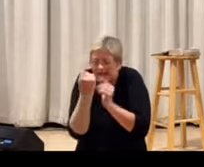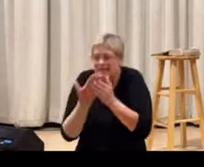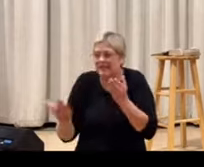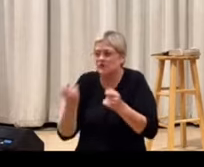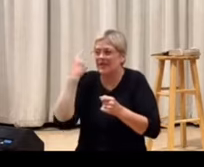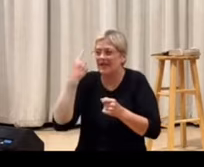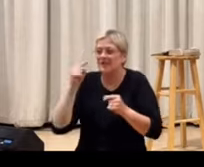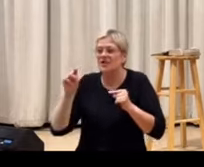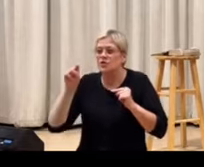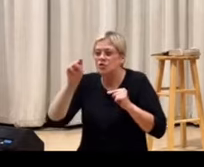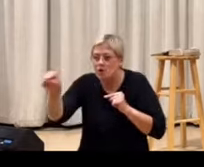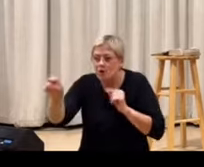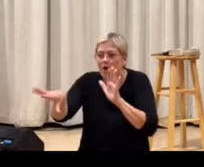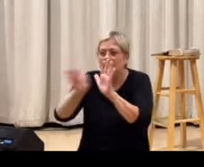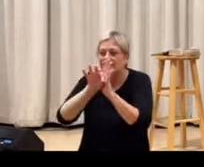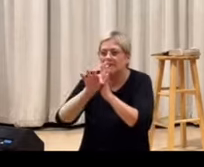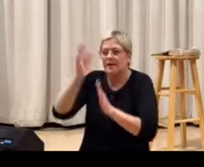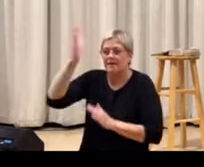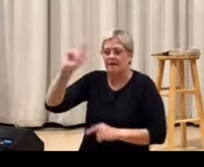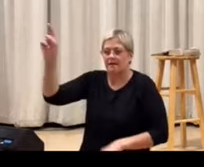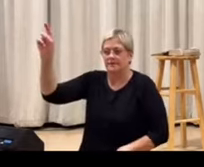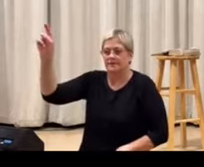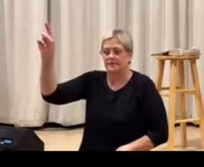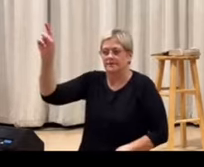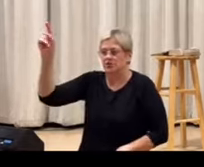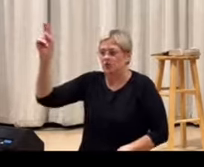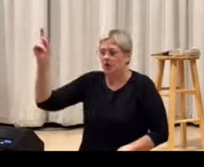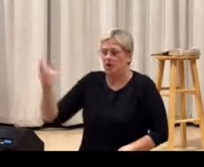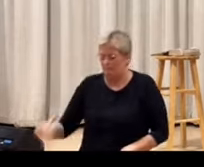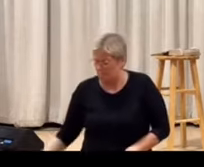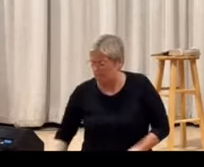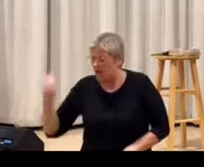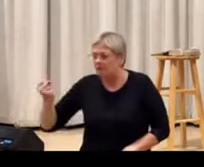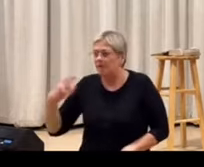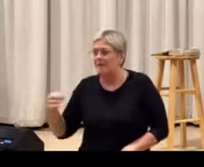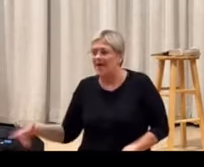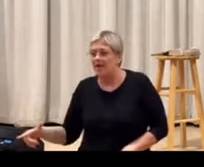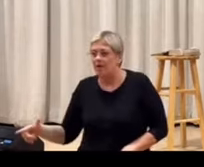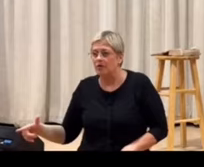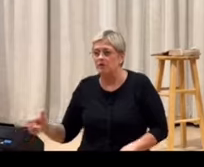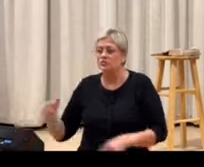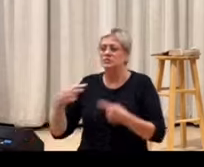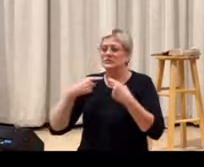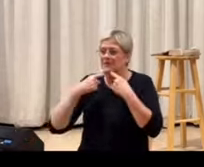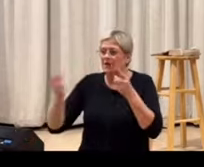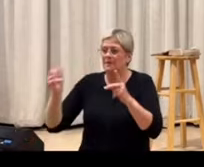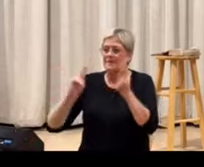get the fact that you're called out by God to be His messenger.